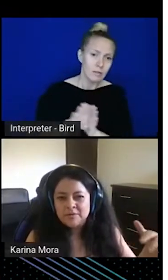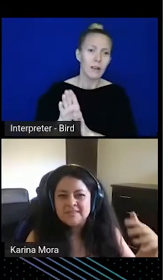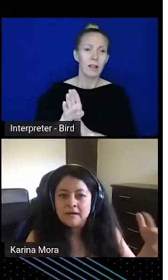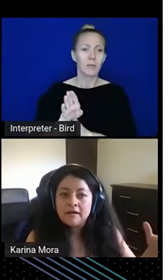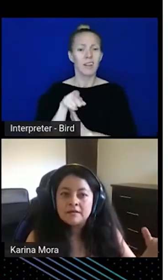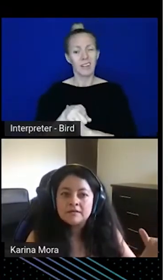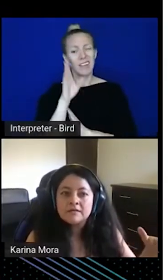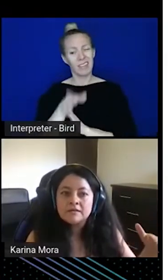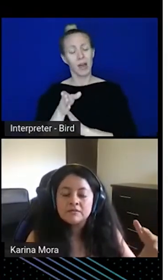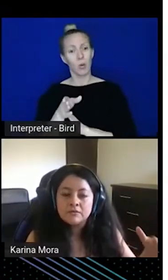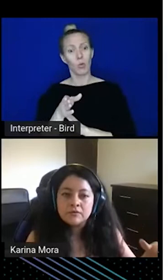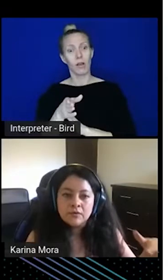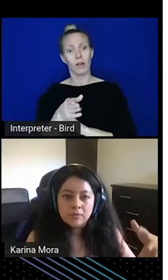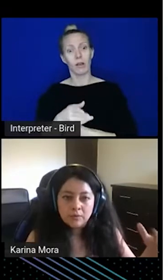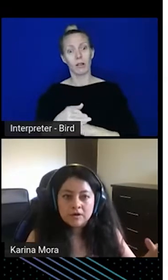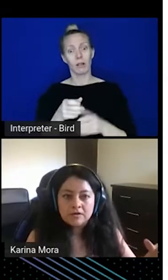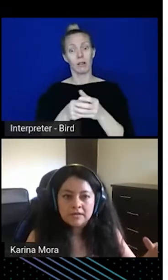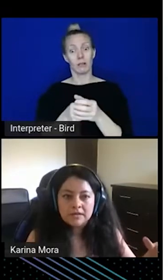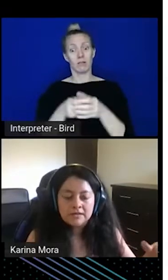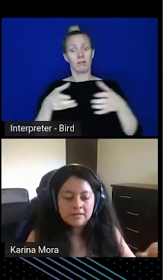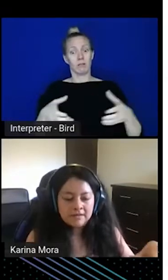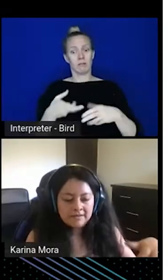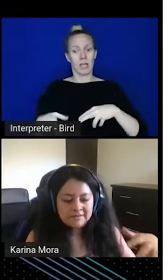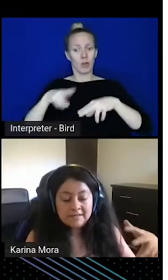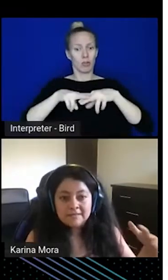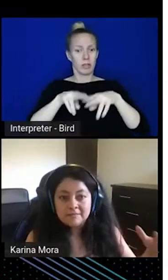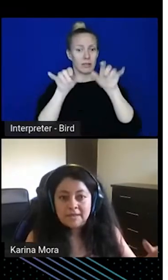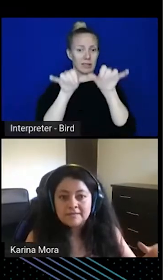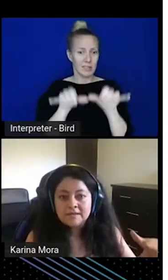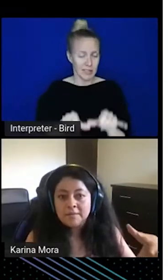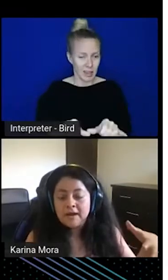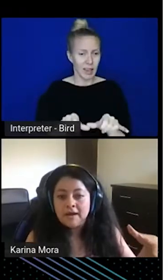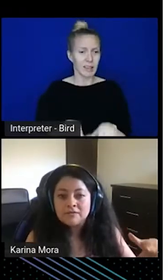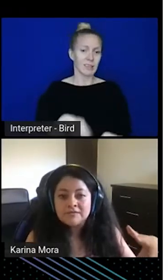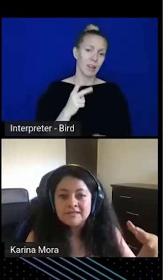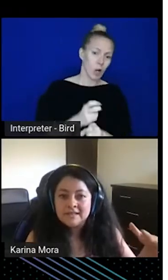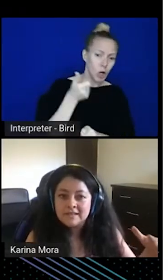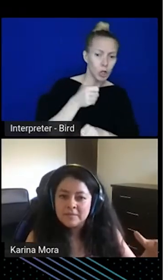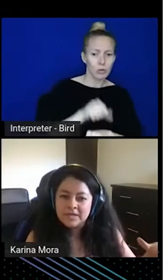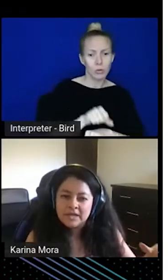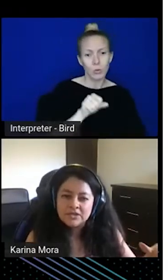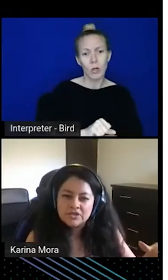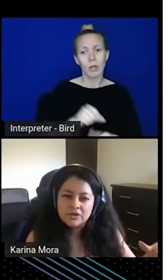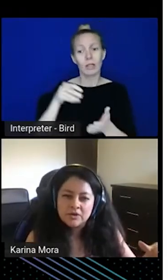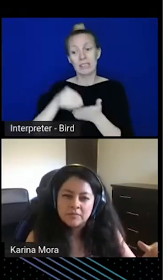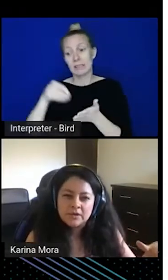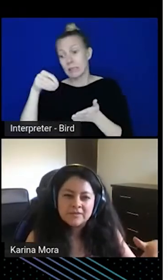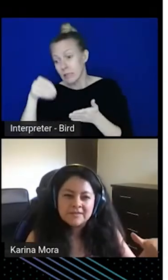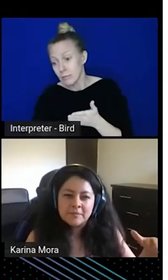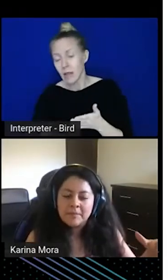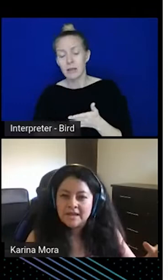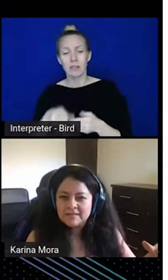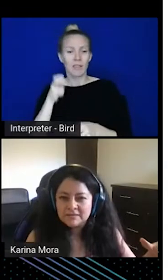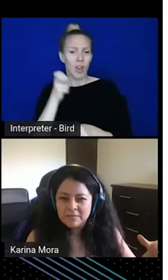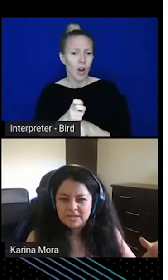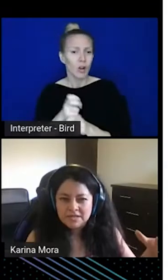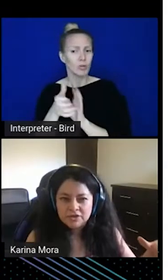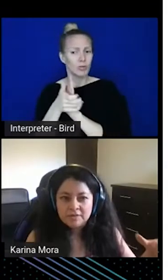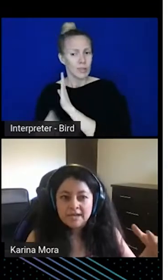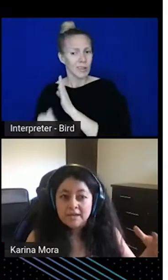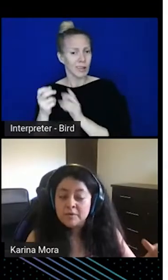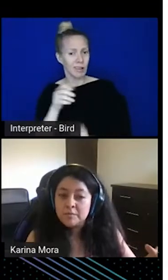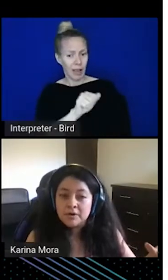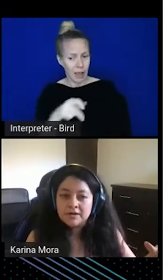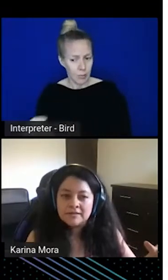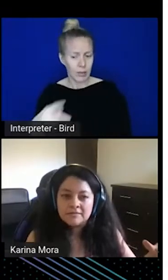code repo, it's harder to work on it. It's expensive and hard to scale the application because it implies a